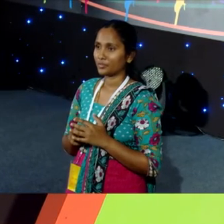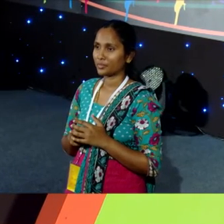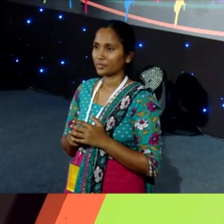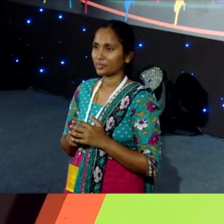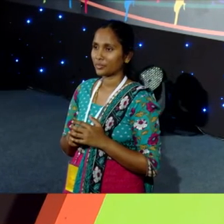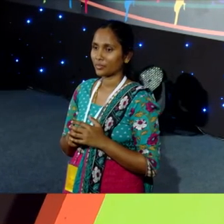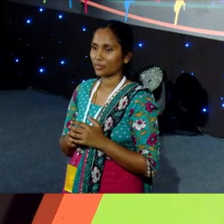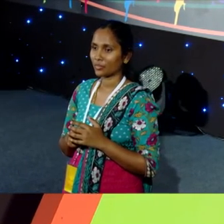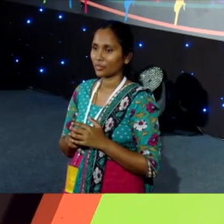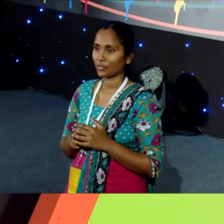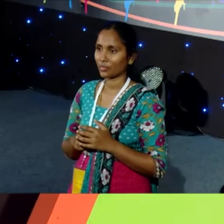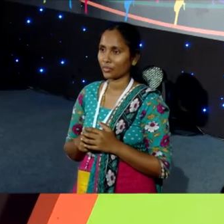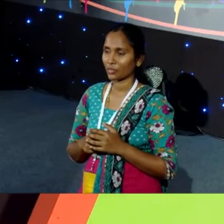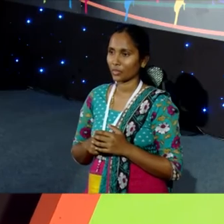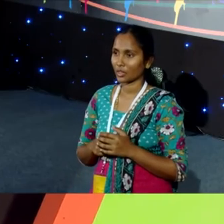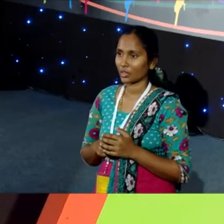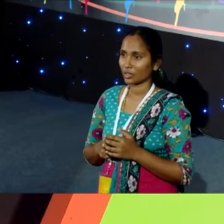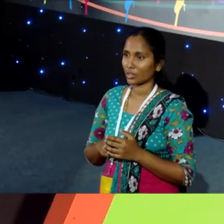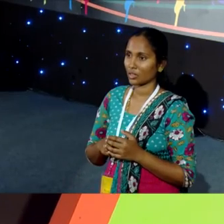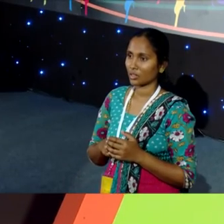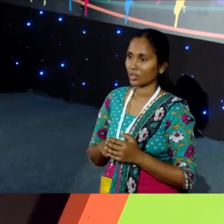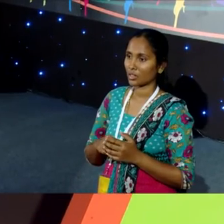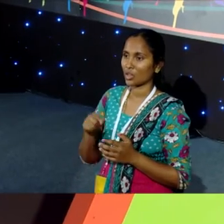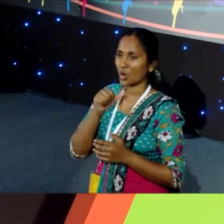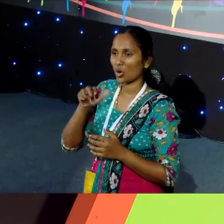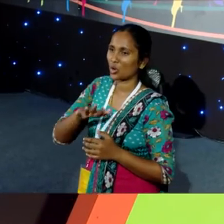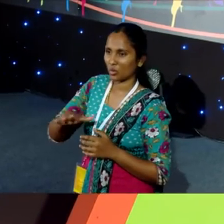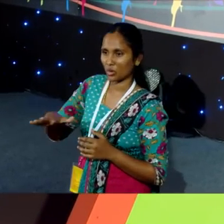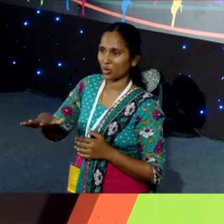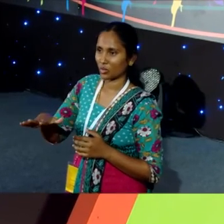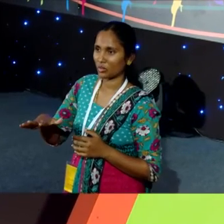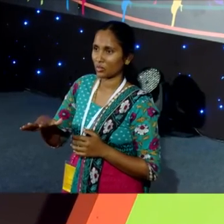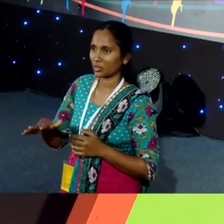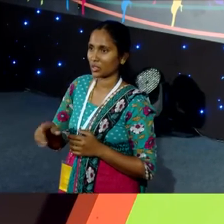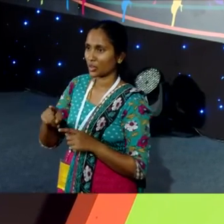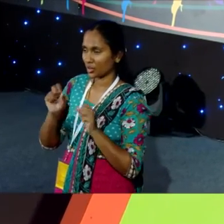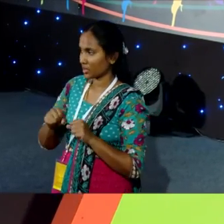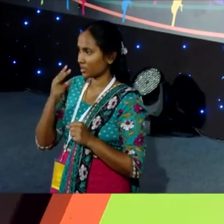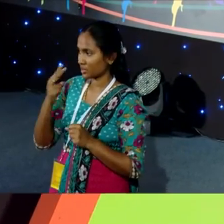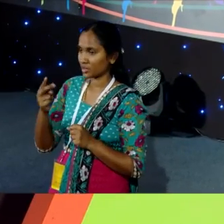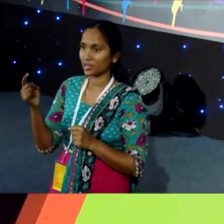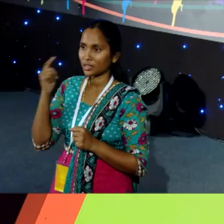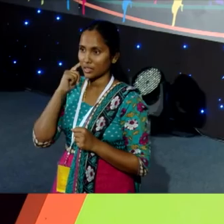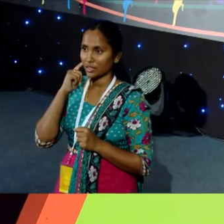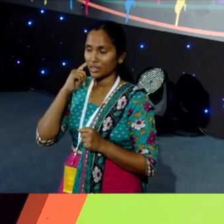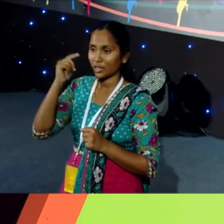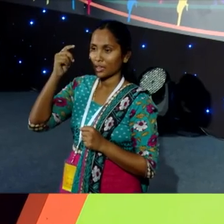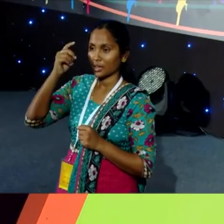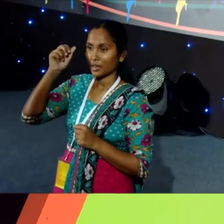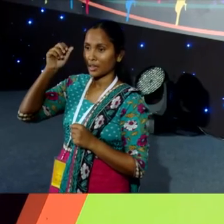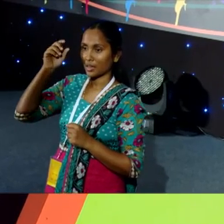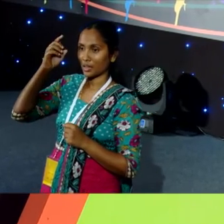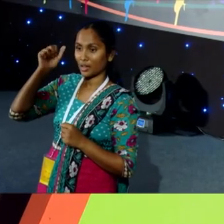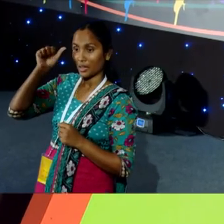You're paranormal, abnormal, or rather para-abnormal. Because you can see, hear, imagine,